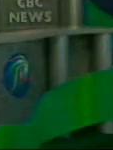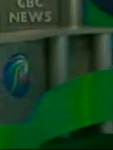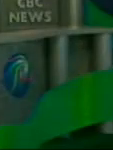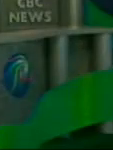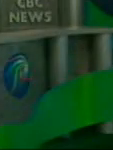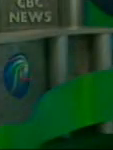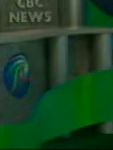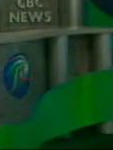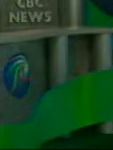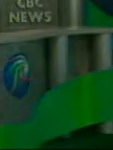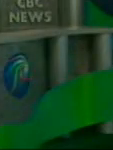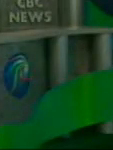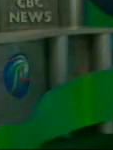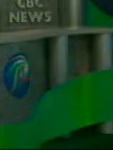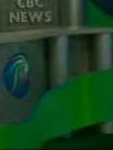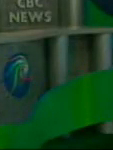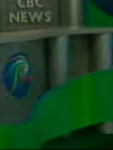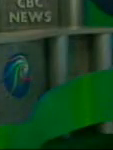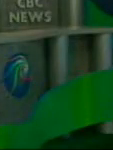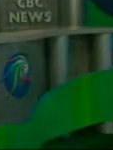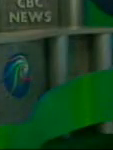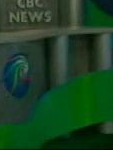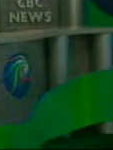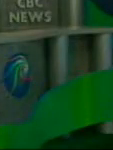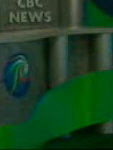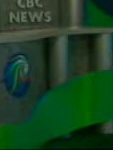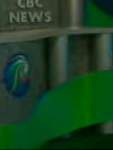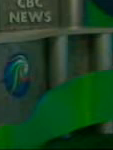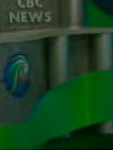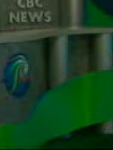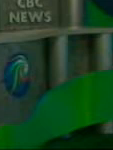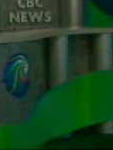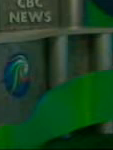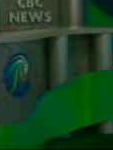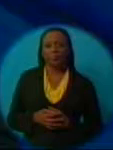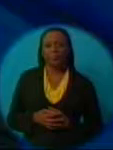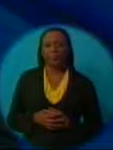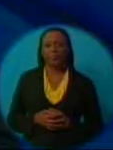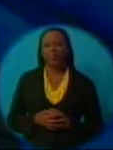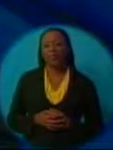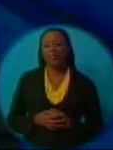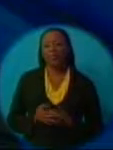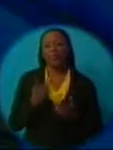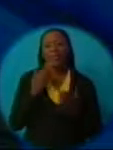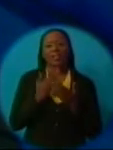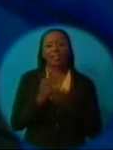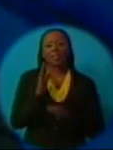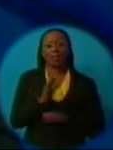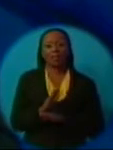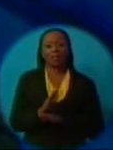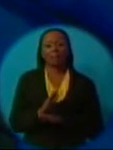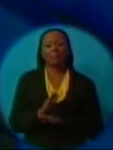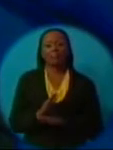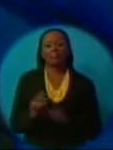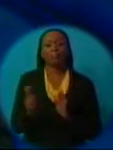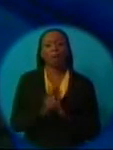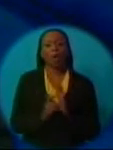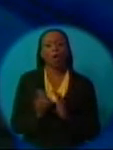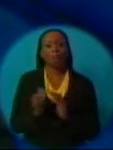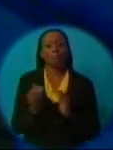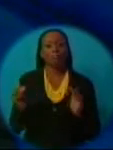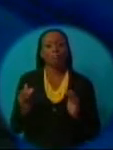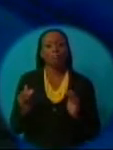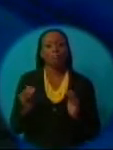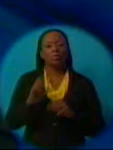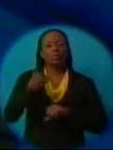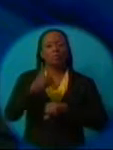A very good evening to you. I'm Pearson Bowen. This is the CBC Evening News. Measures are being put in place to reduce the